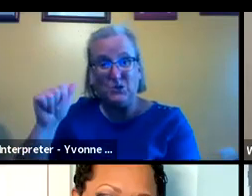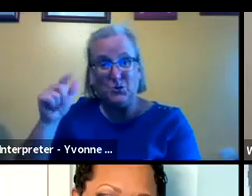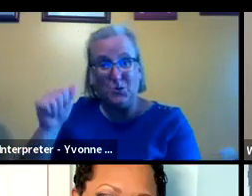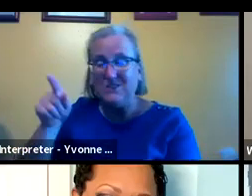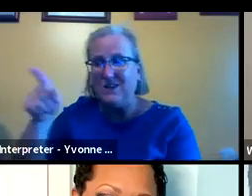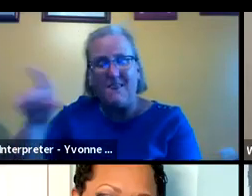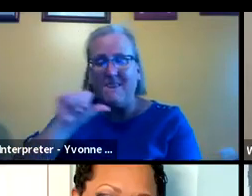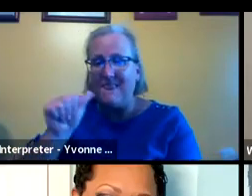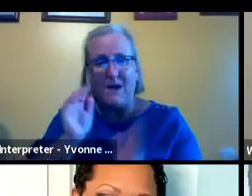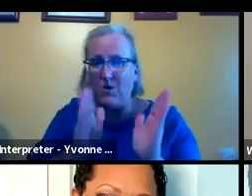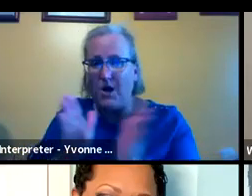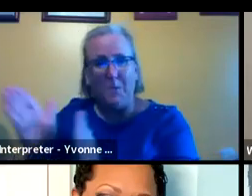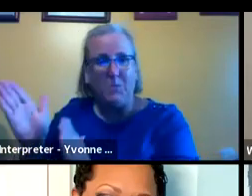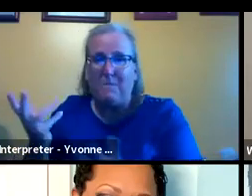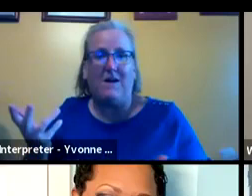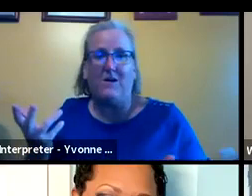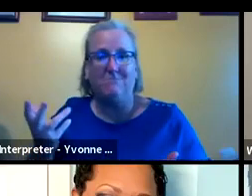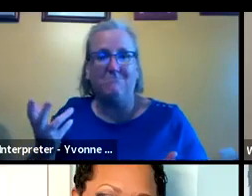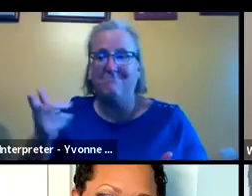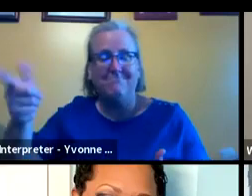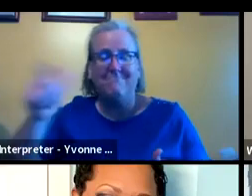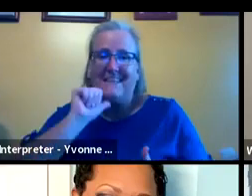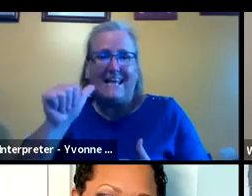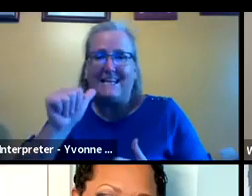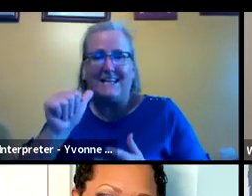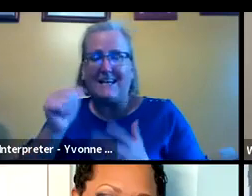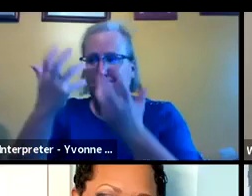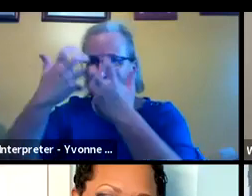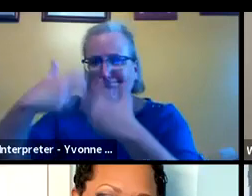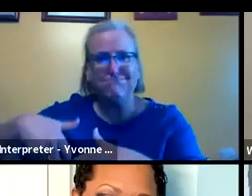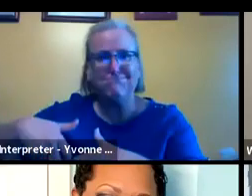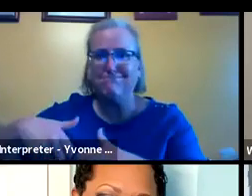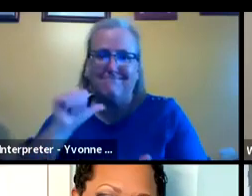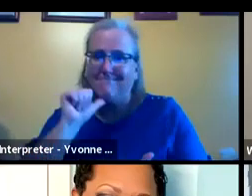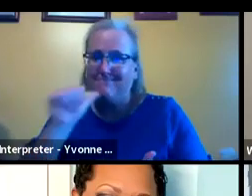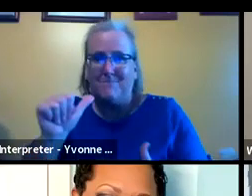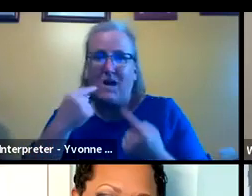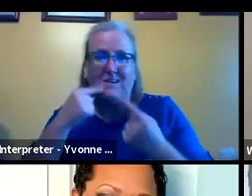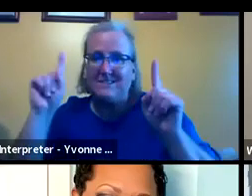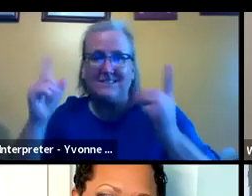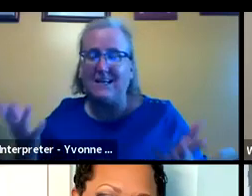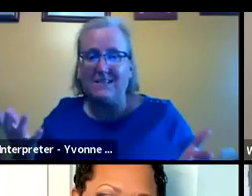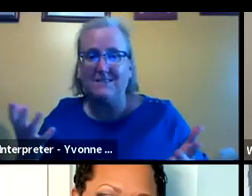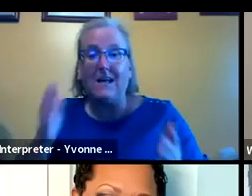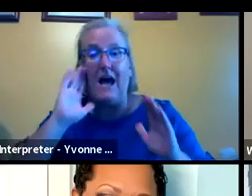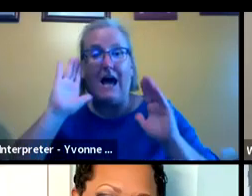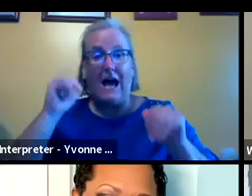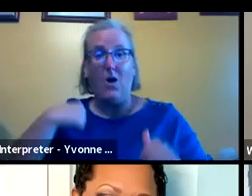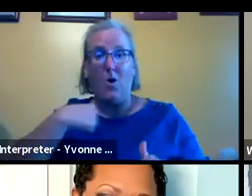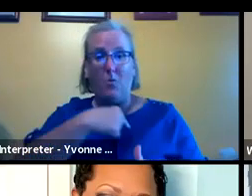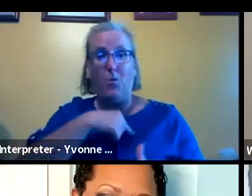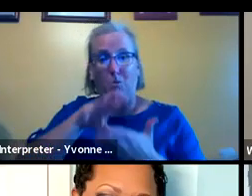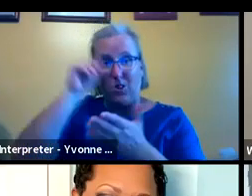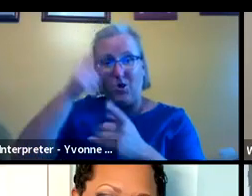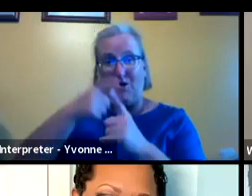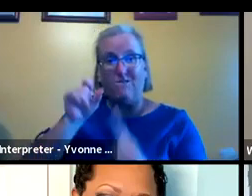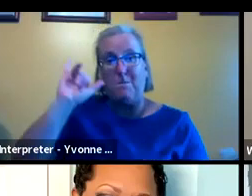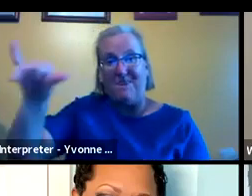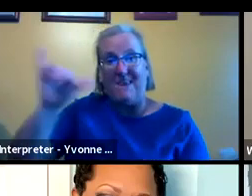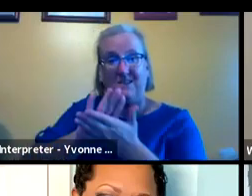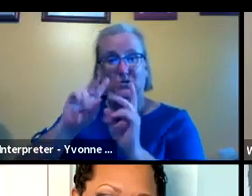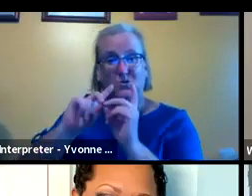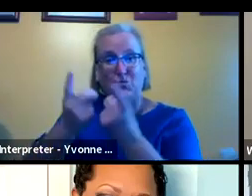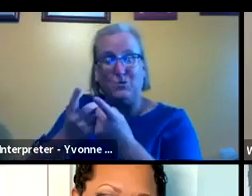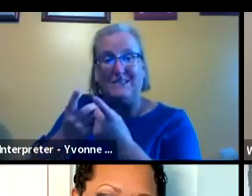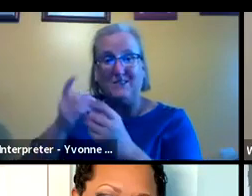unprepared, had a poor plan with poor implementation, and is paying a price. I hope that we can learn from the Cherokee County School District and that